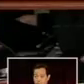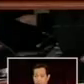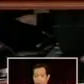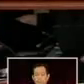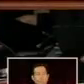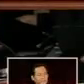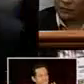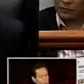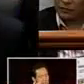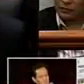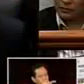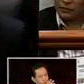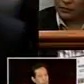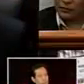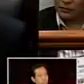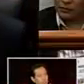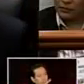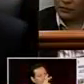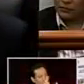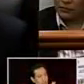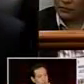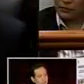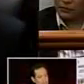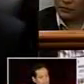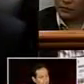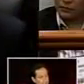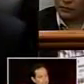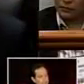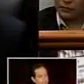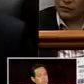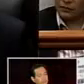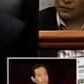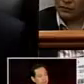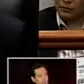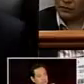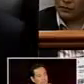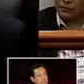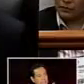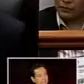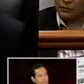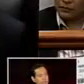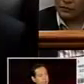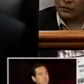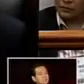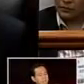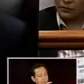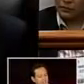I thank you for that, Your Honor. And if I may just add, in the case of Clarissa Ocampo, precisely